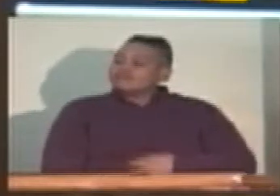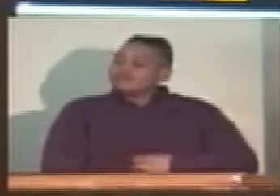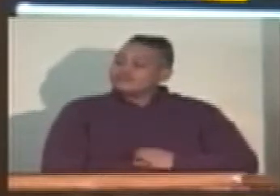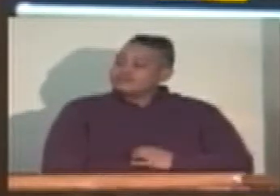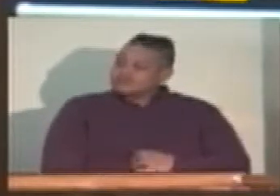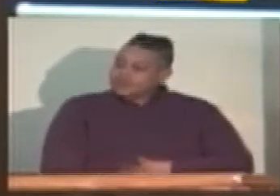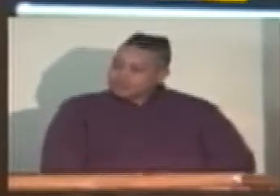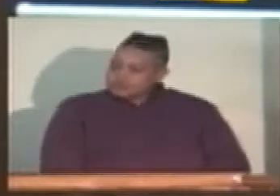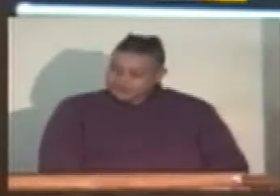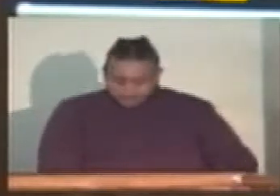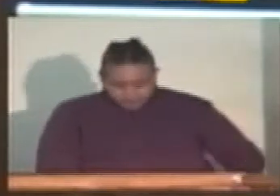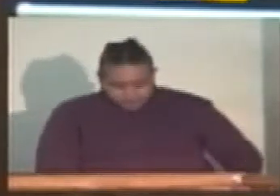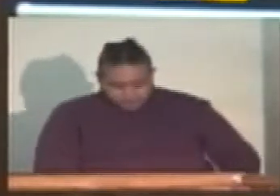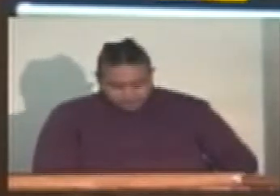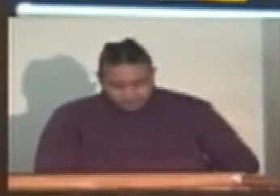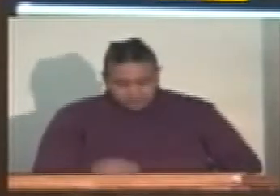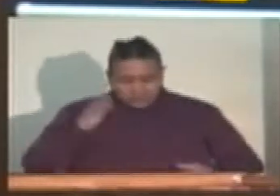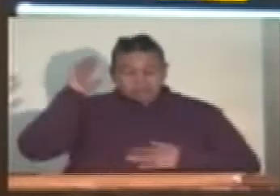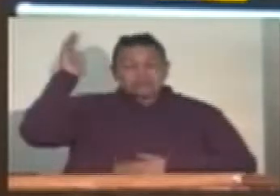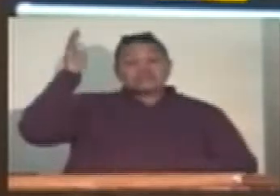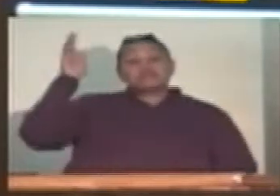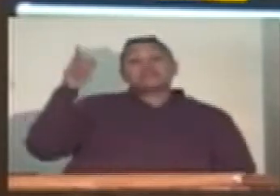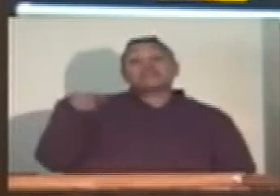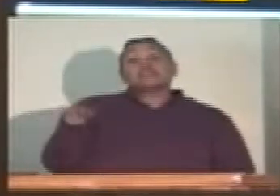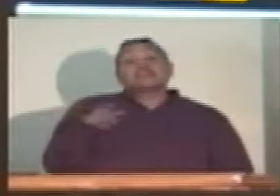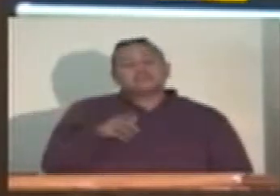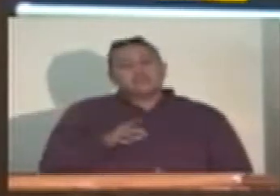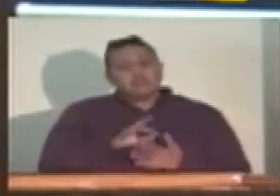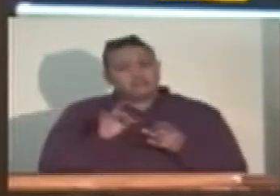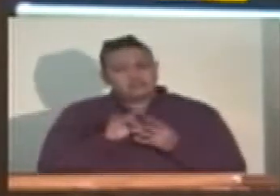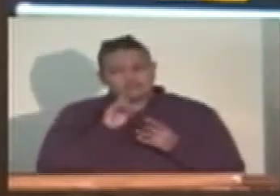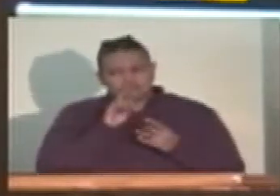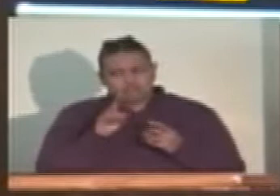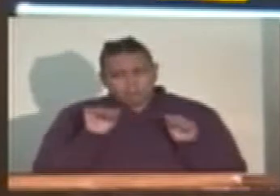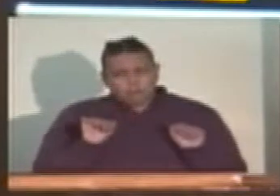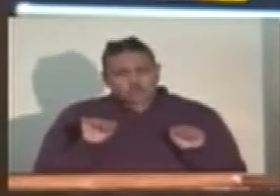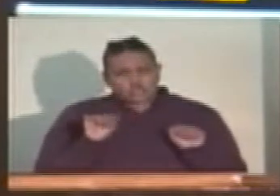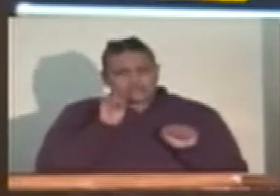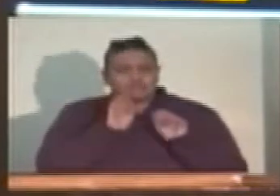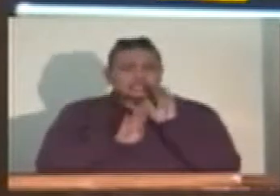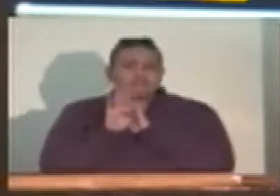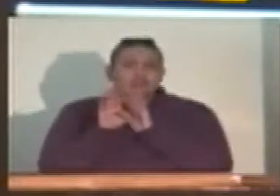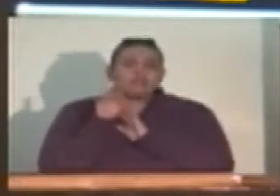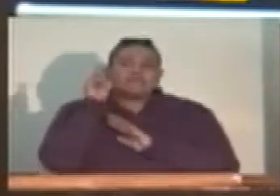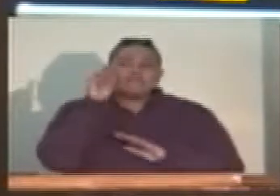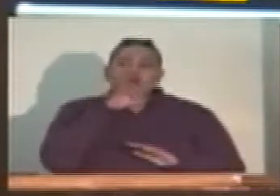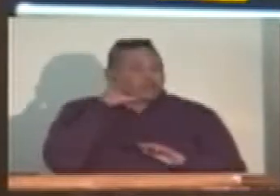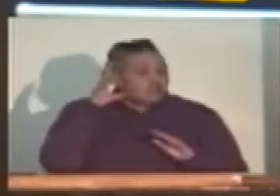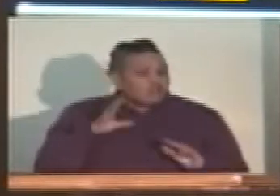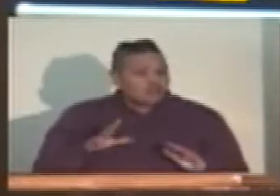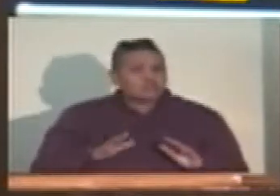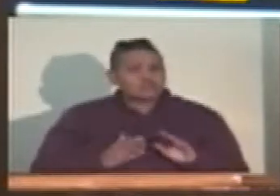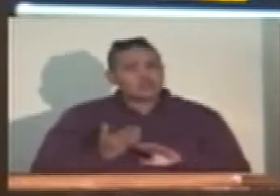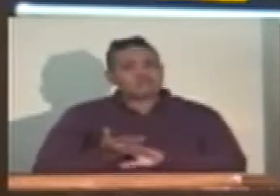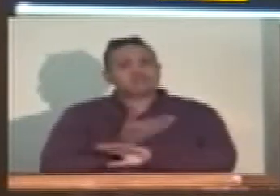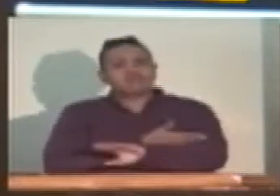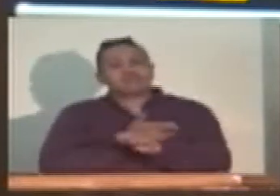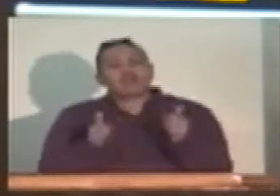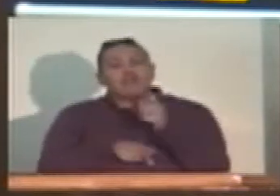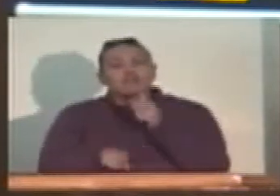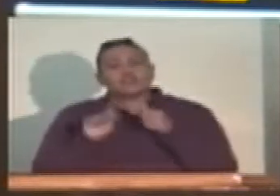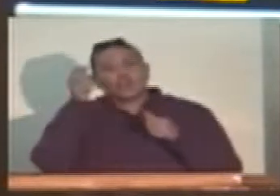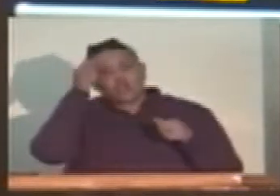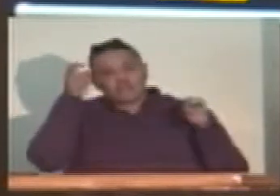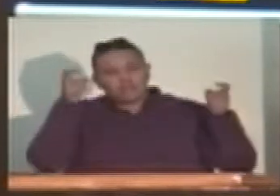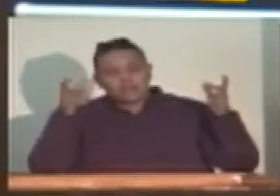Mr. Speaker, this speaks volumes as to the potential development of agriculture under this